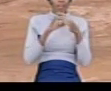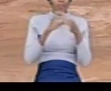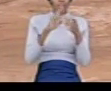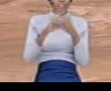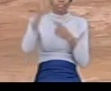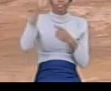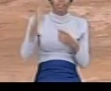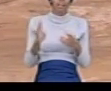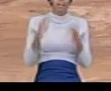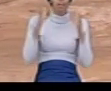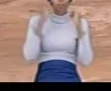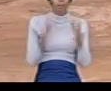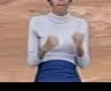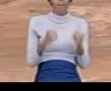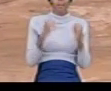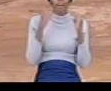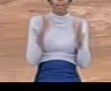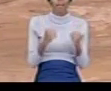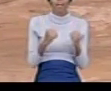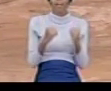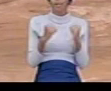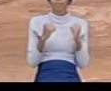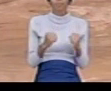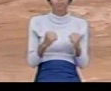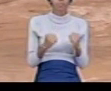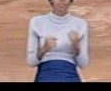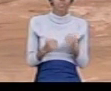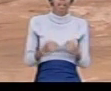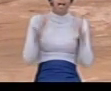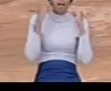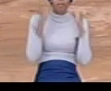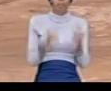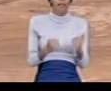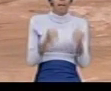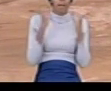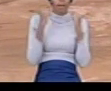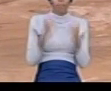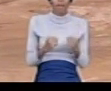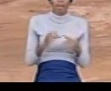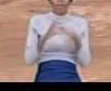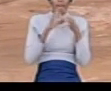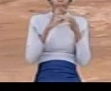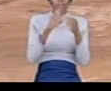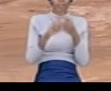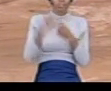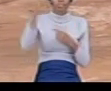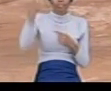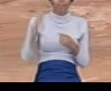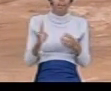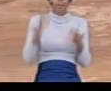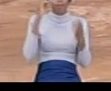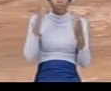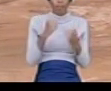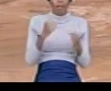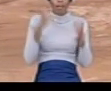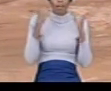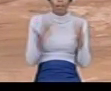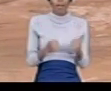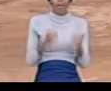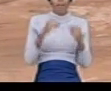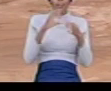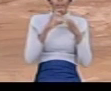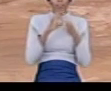power belongs to God. Power, power belongs to God. Power, power belongs to God.